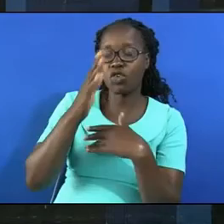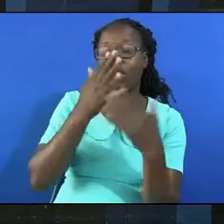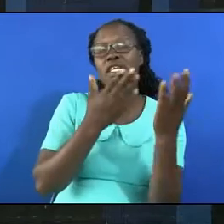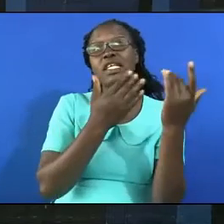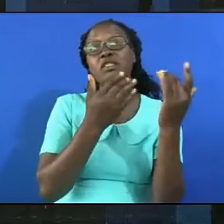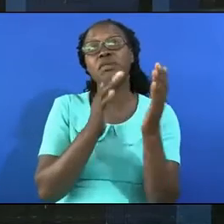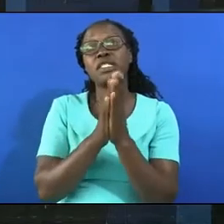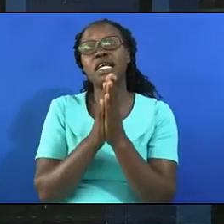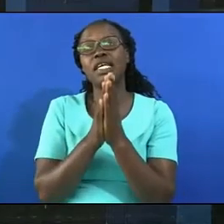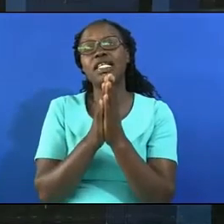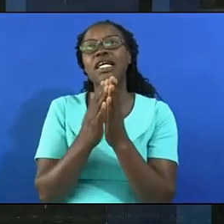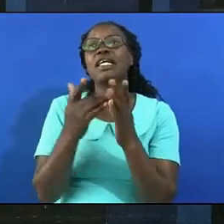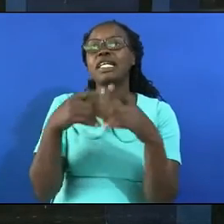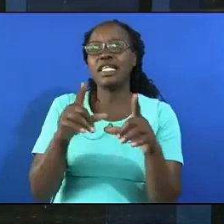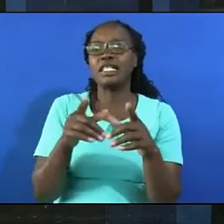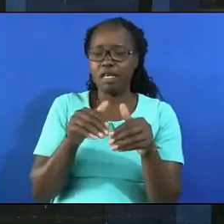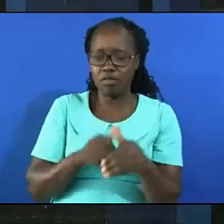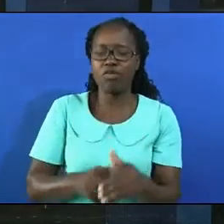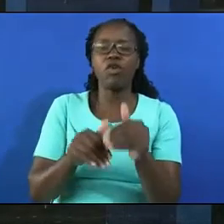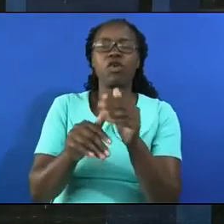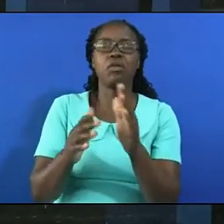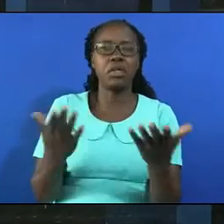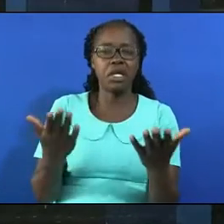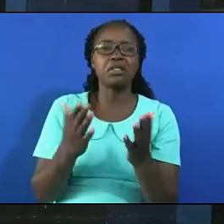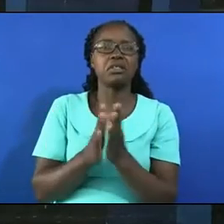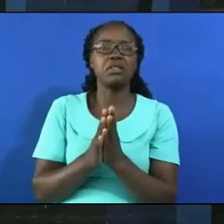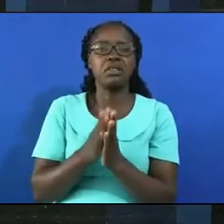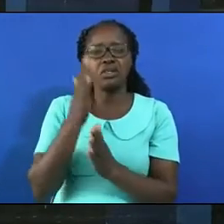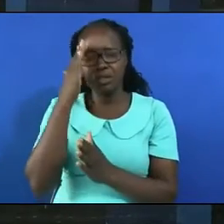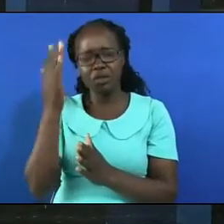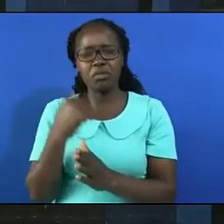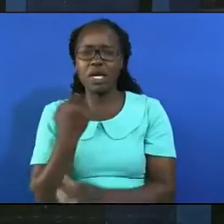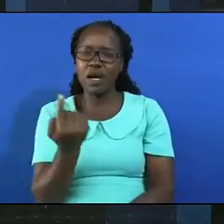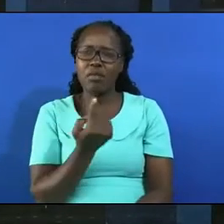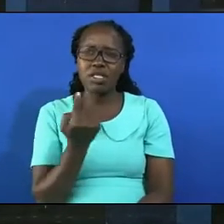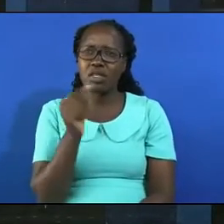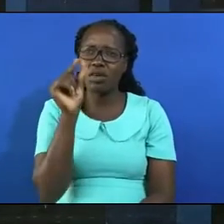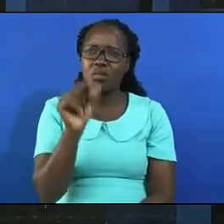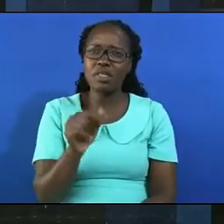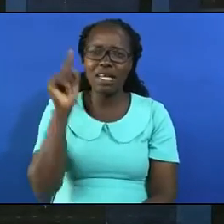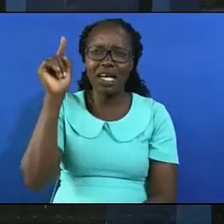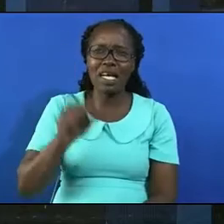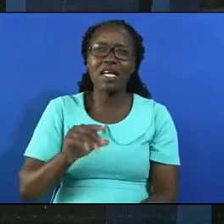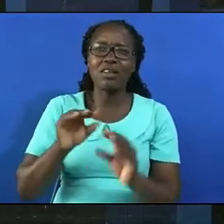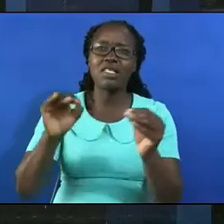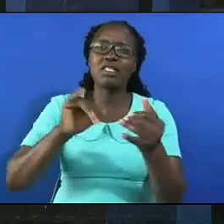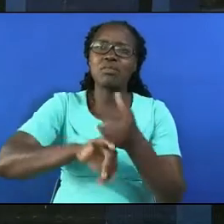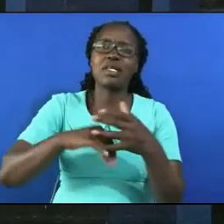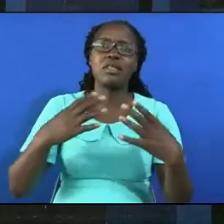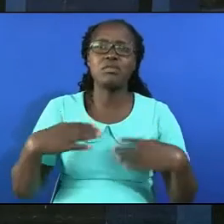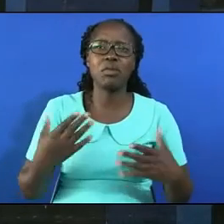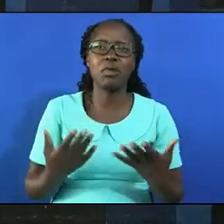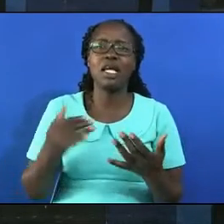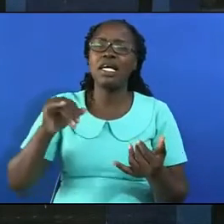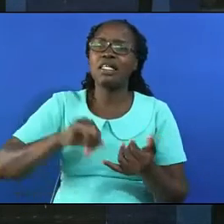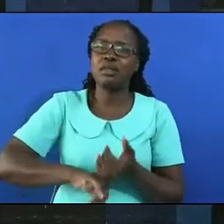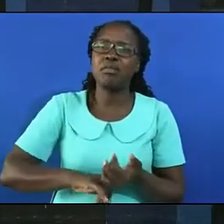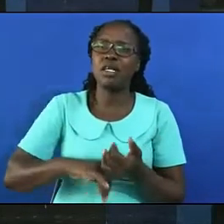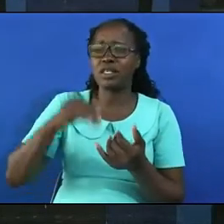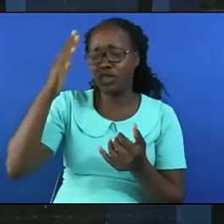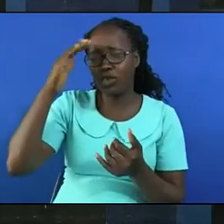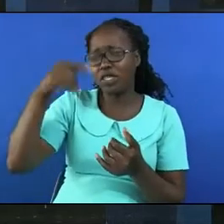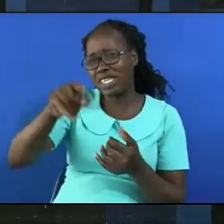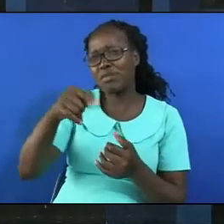expects and let them toe the line. Oh, you know, I'm a single person. I cannot teach married people. The married people